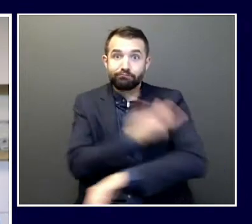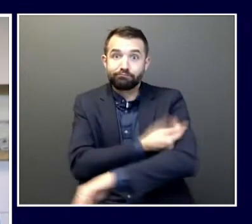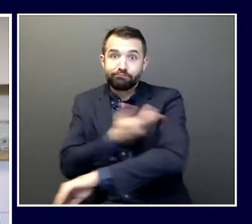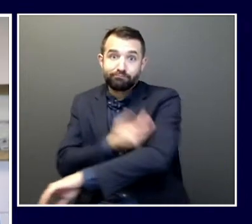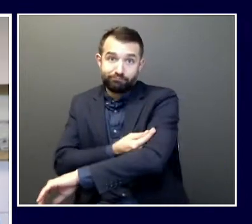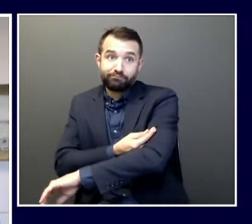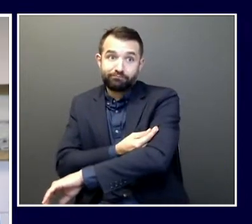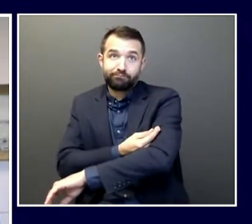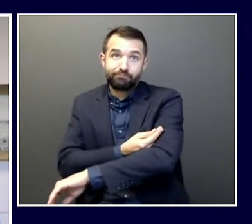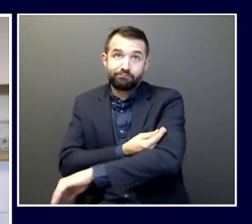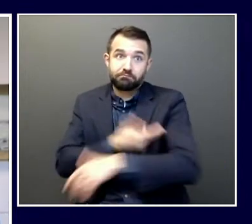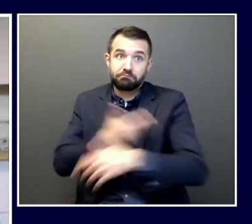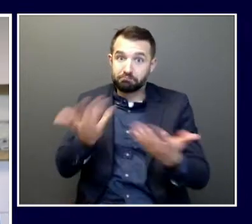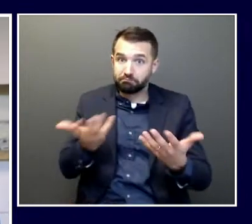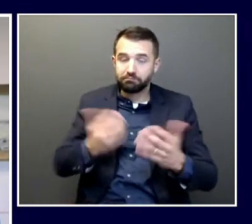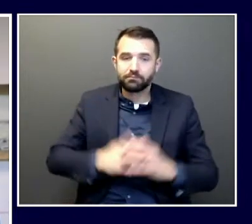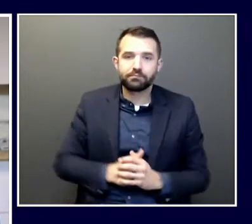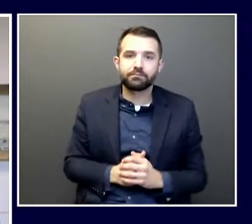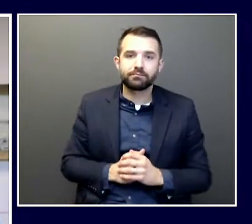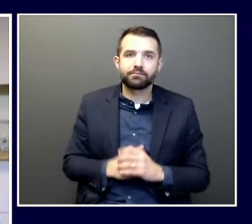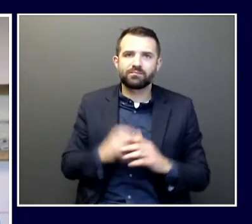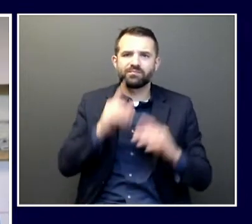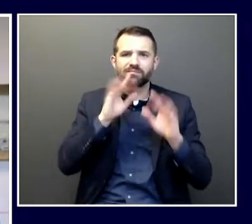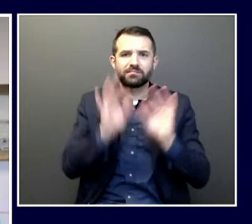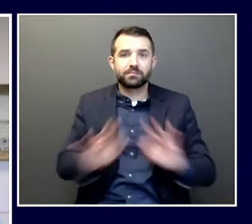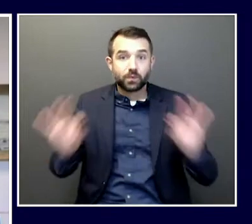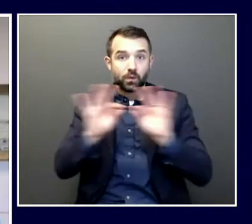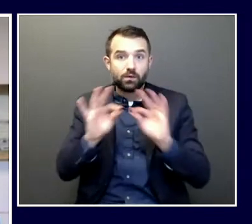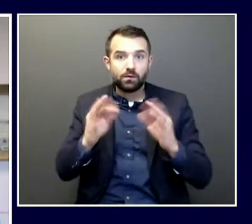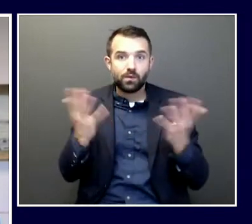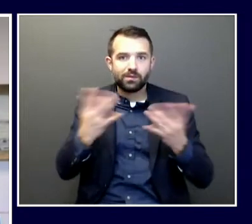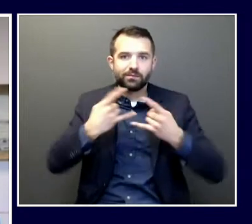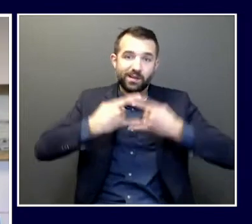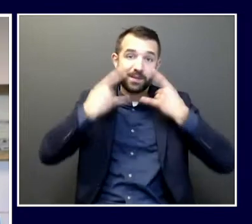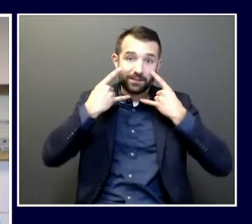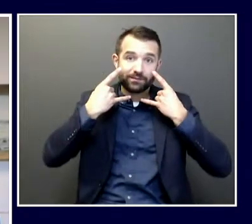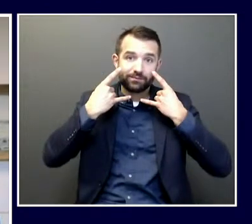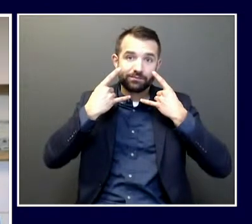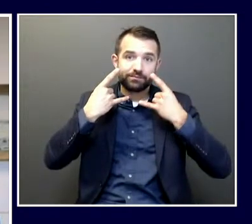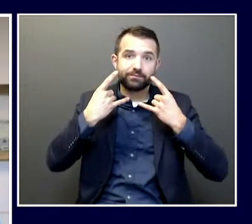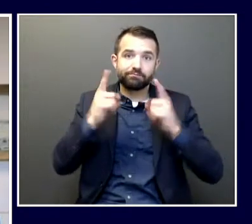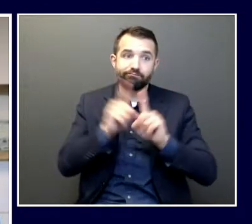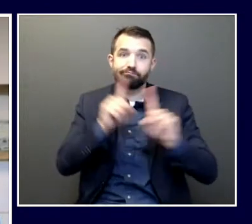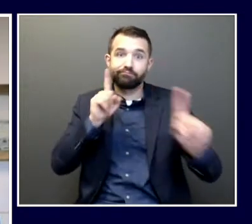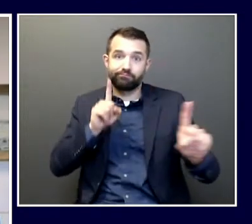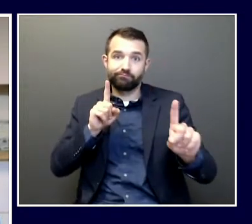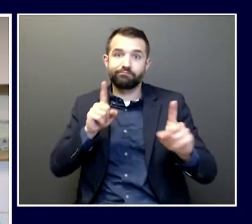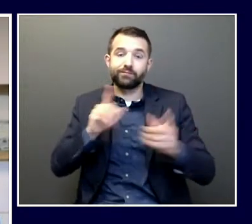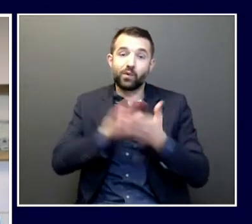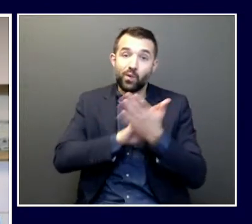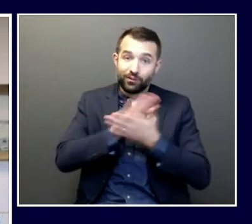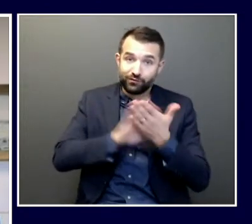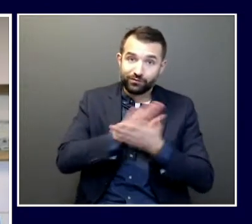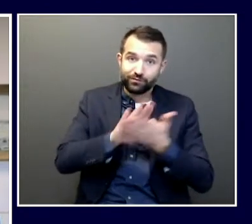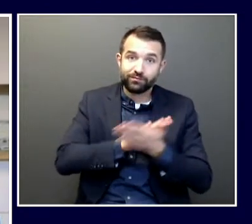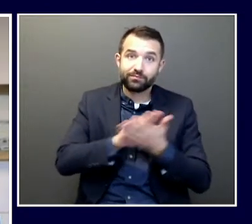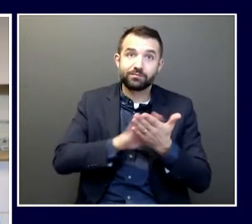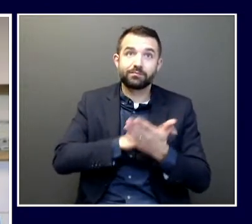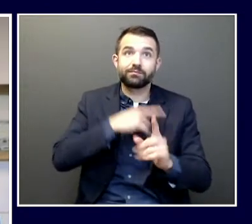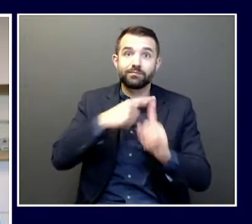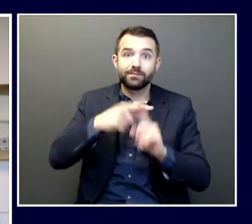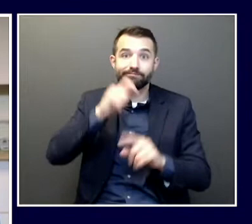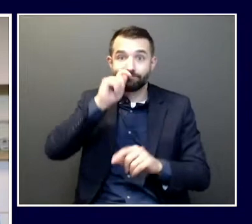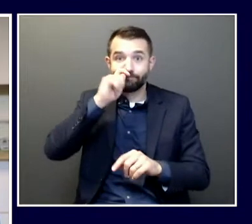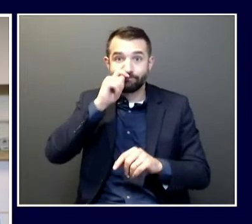other mitigation still matters. Testing remains critical, and we're still working to increase the availability of